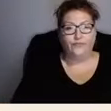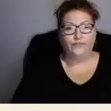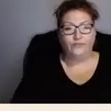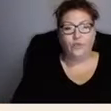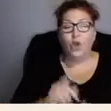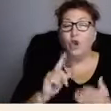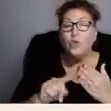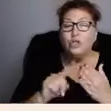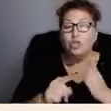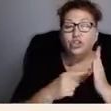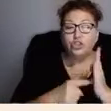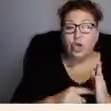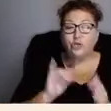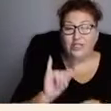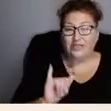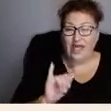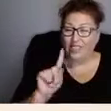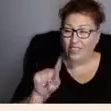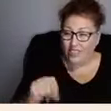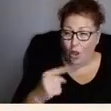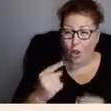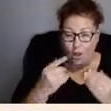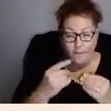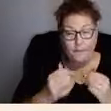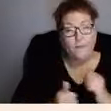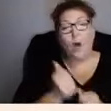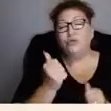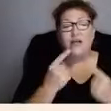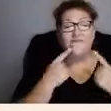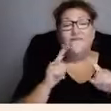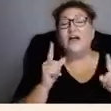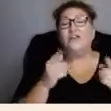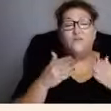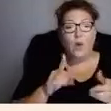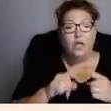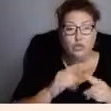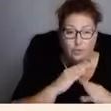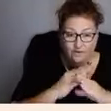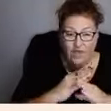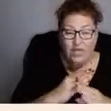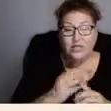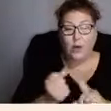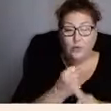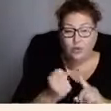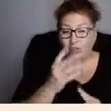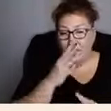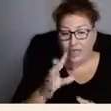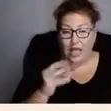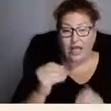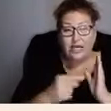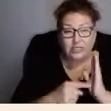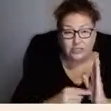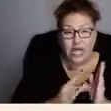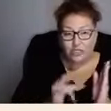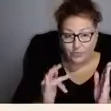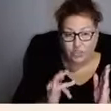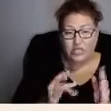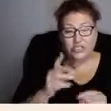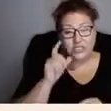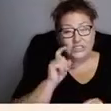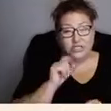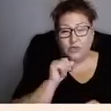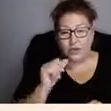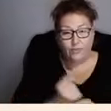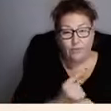Research shows that the single most effective way to prevent abuse, neglect, exploitation, and sexual misconduct is by